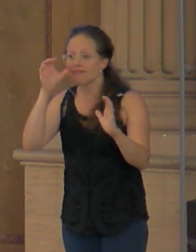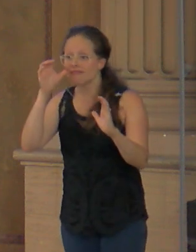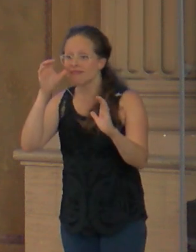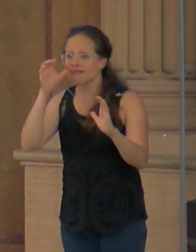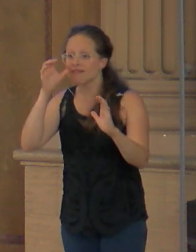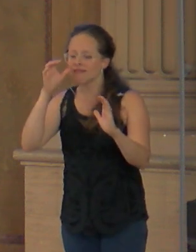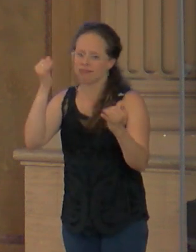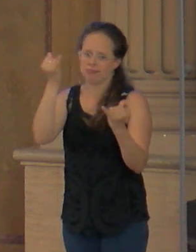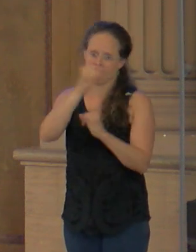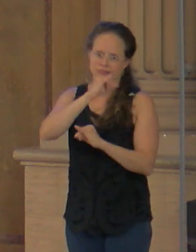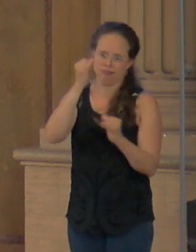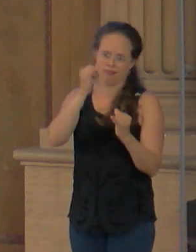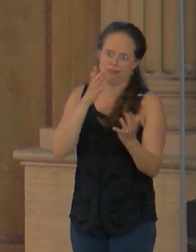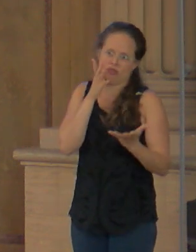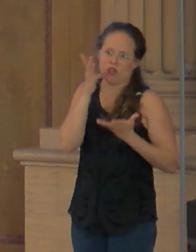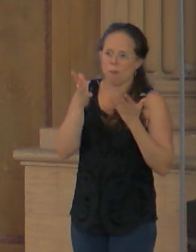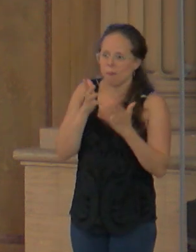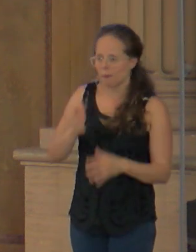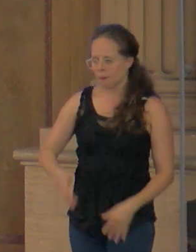and shame.